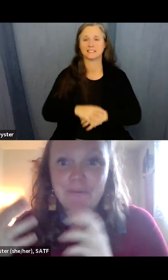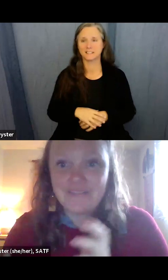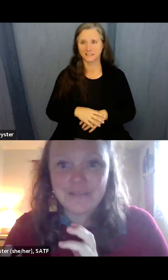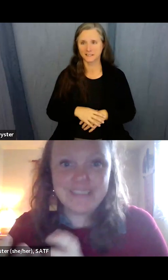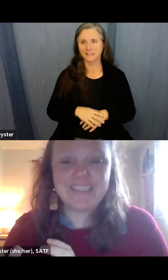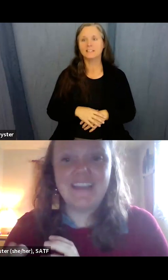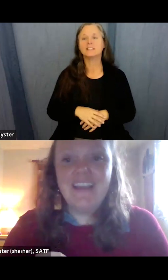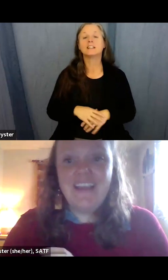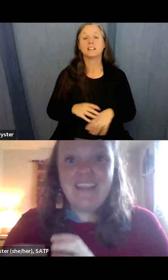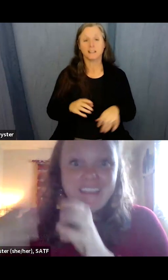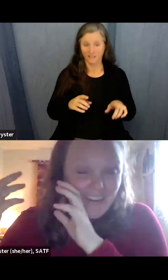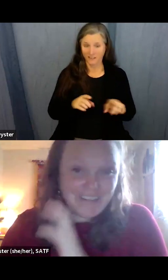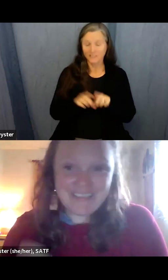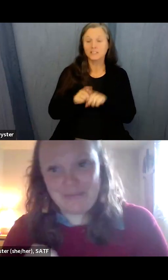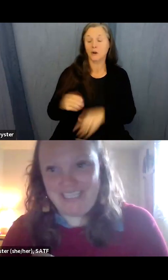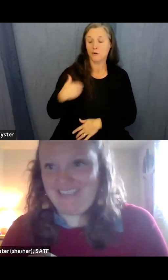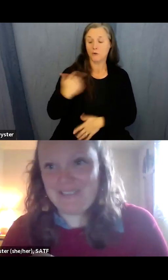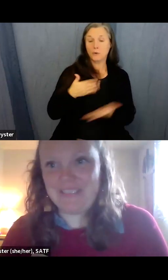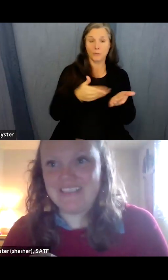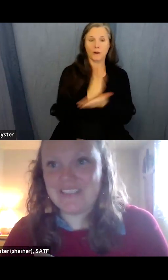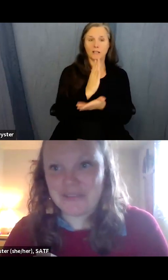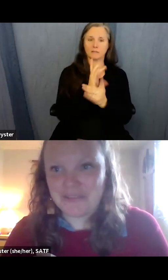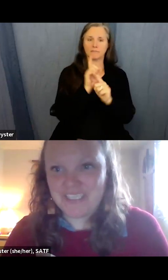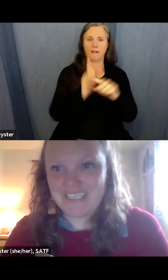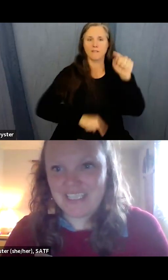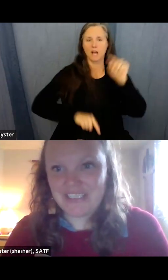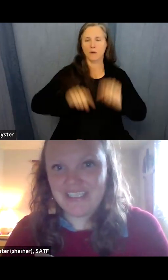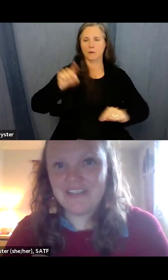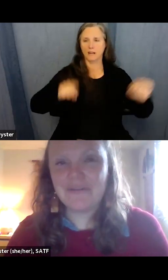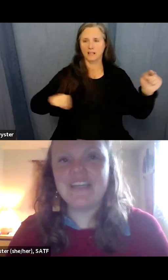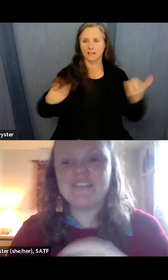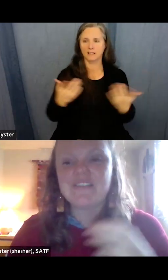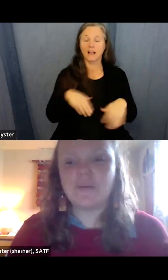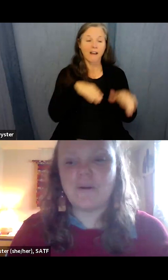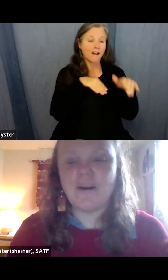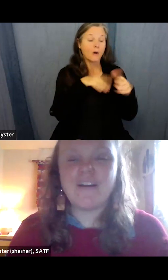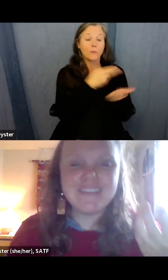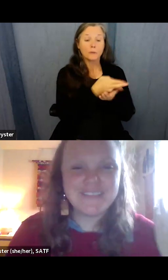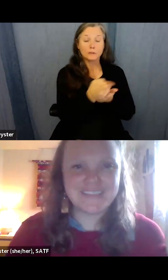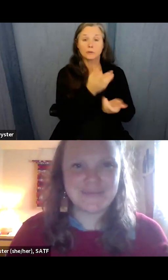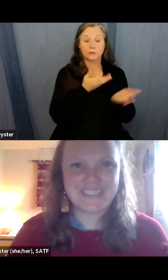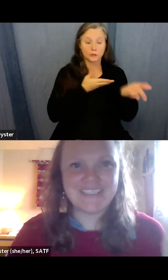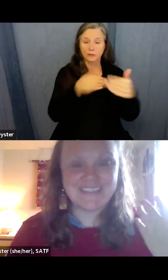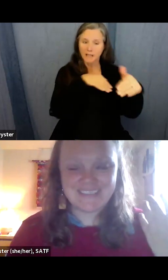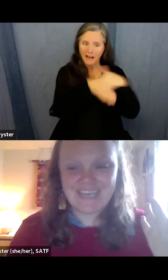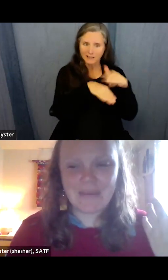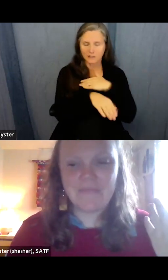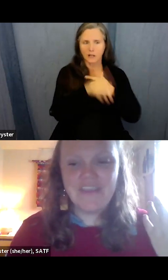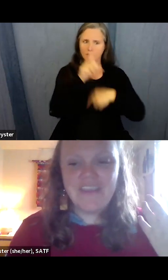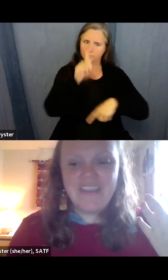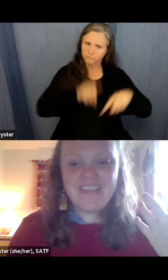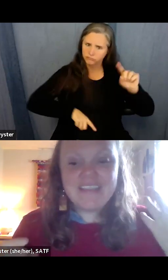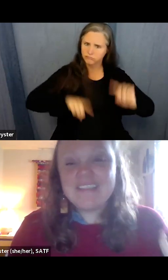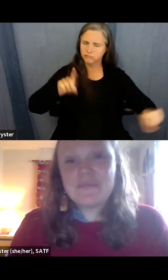for whatever reason, the college might need to do an additional investigation, right? So all of this is really just to